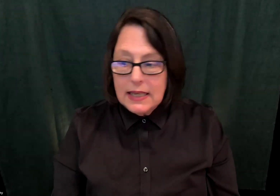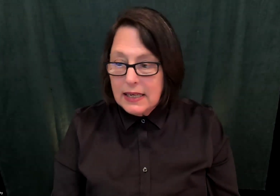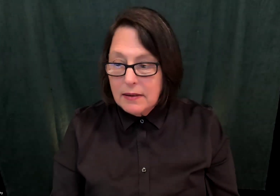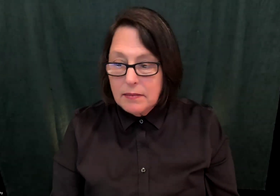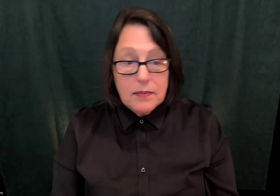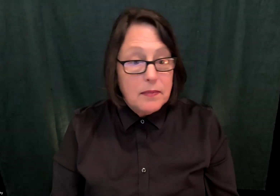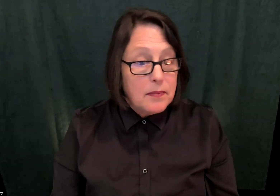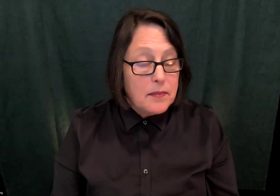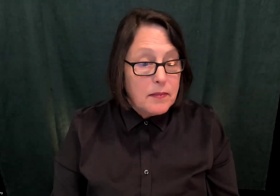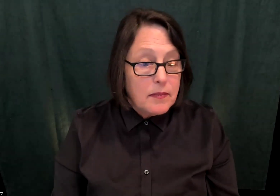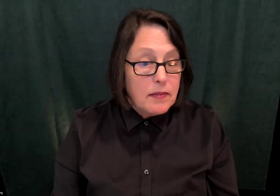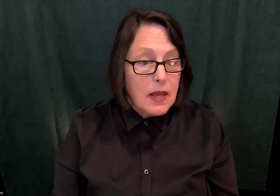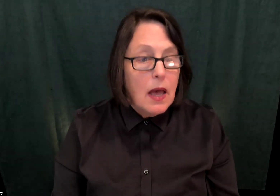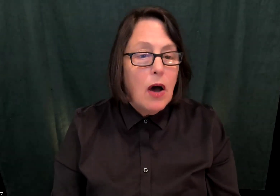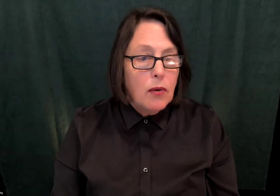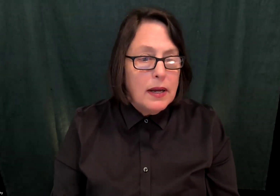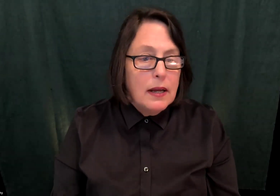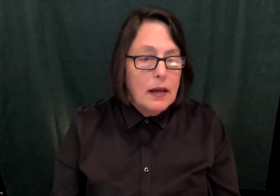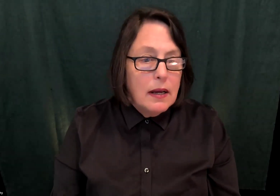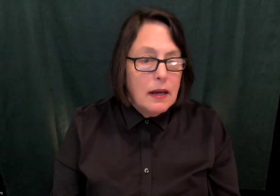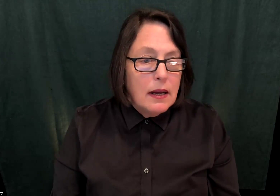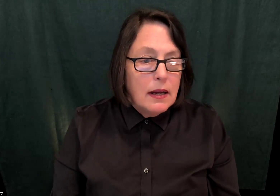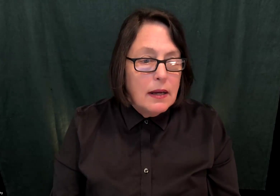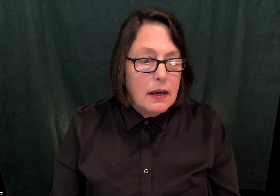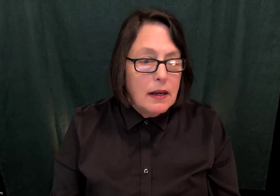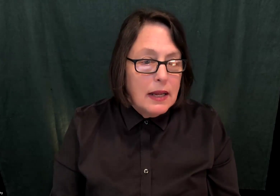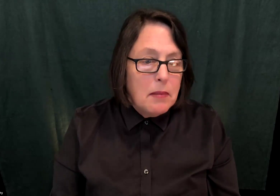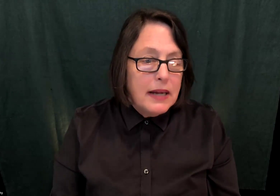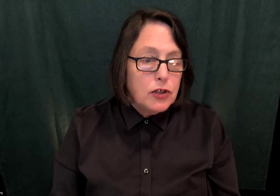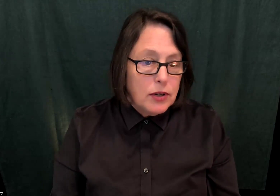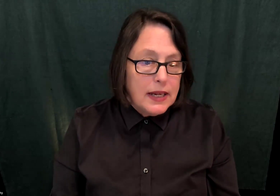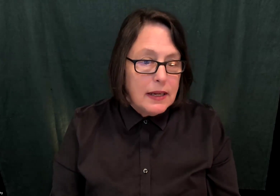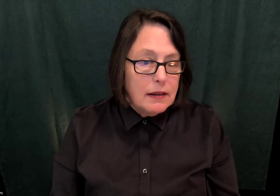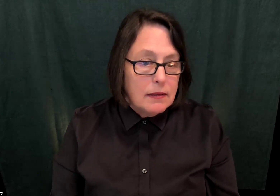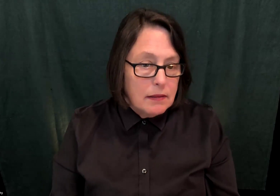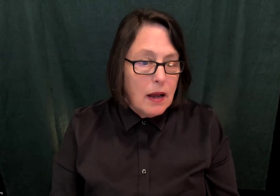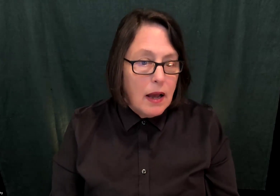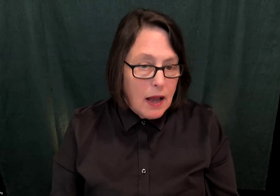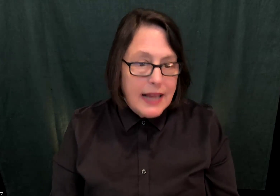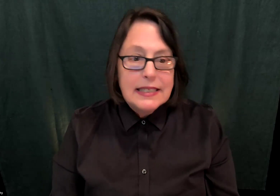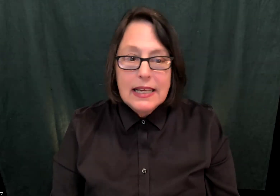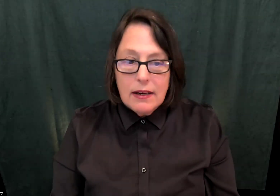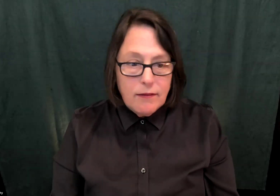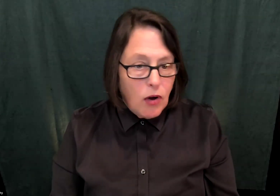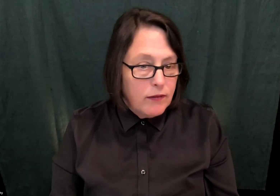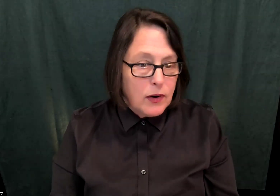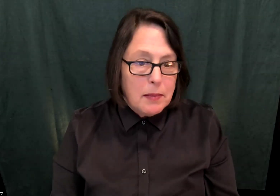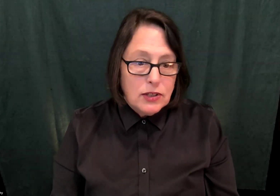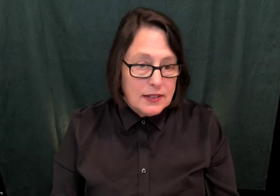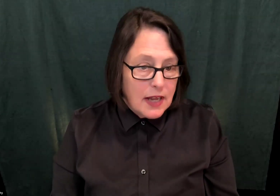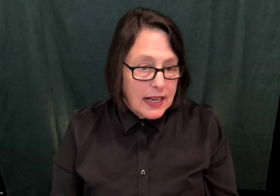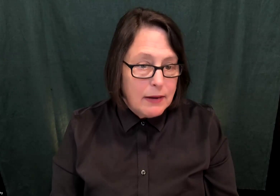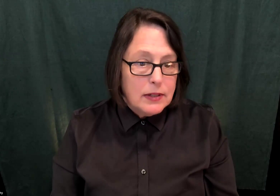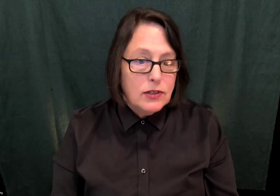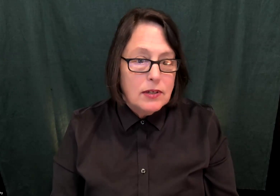Let's see. Oh, in my journey, I did get involved very